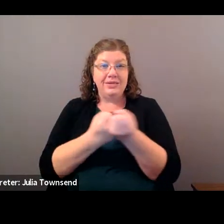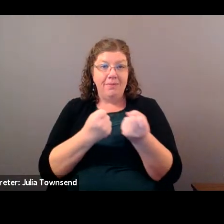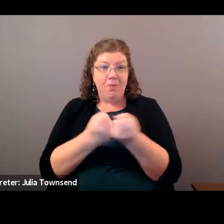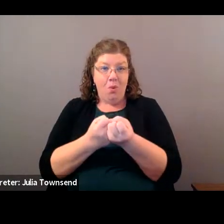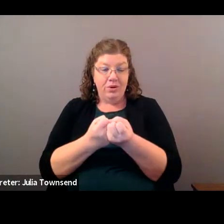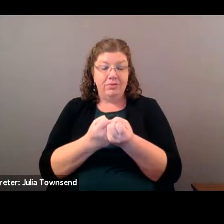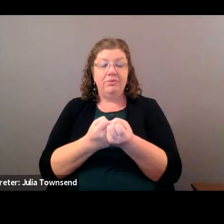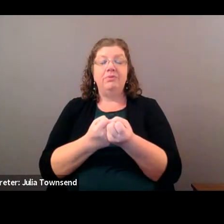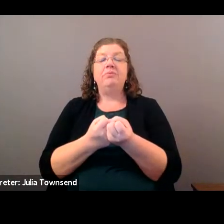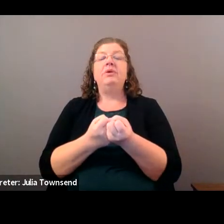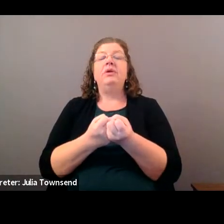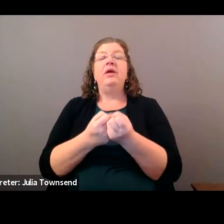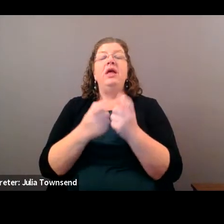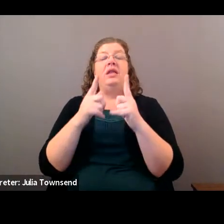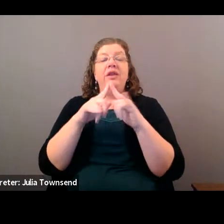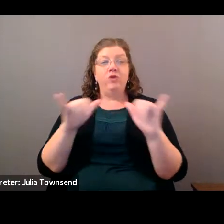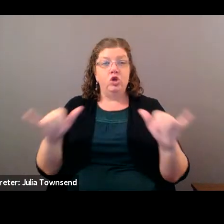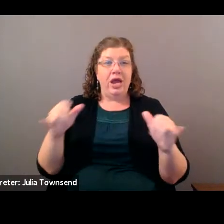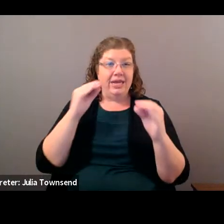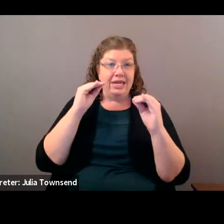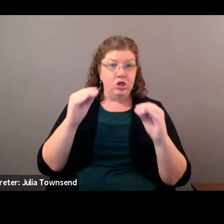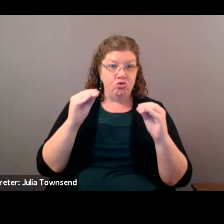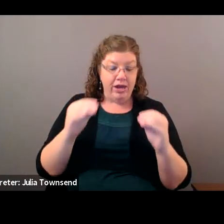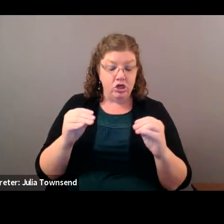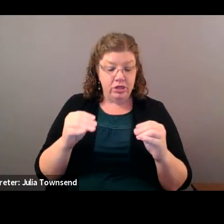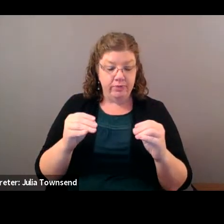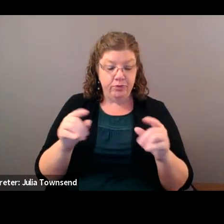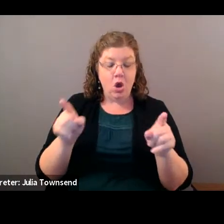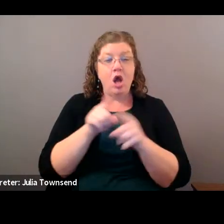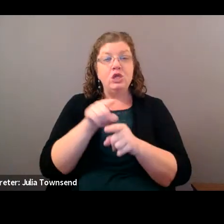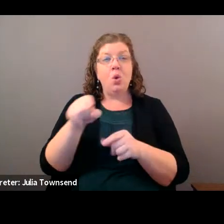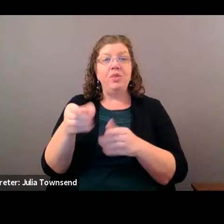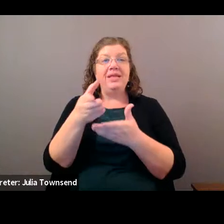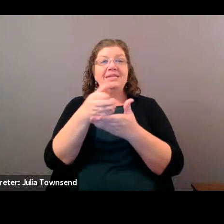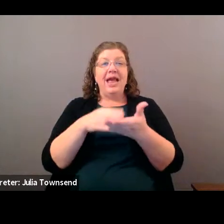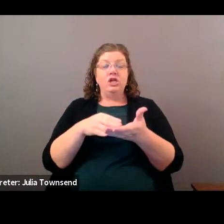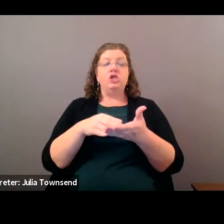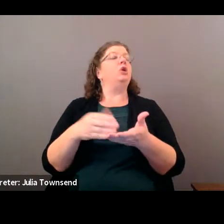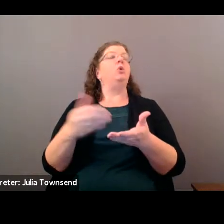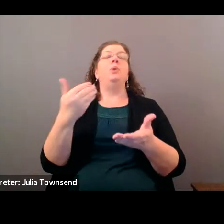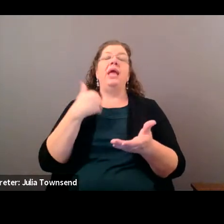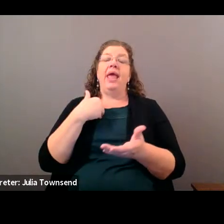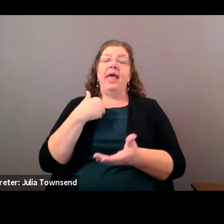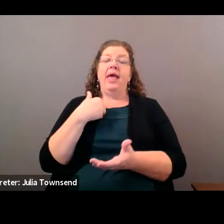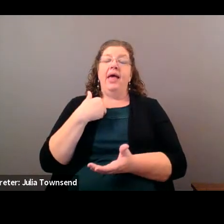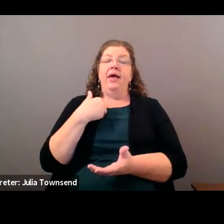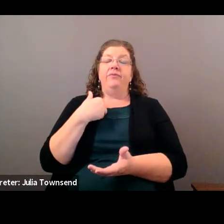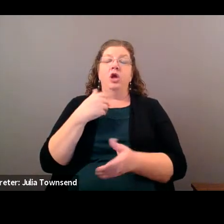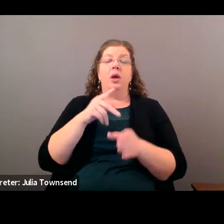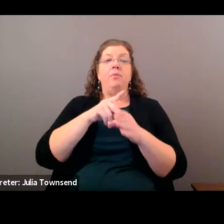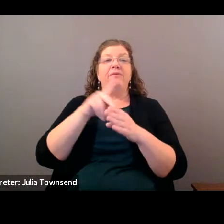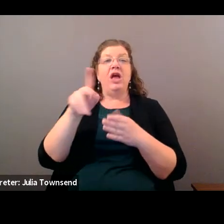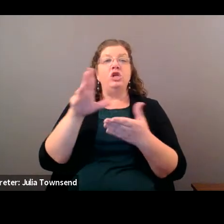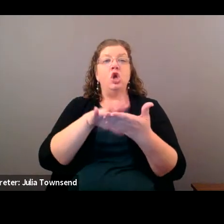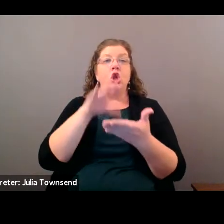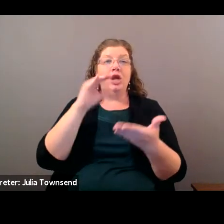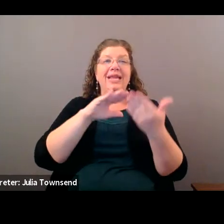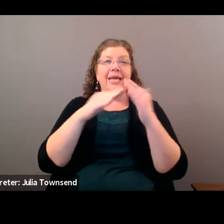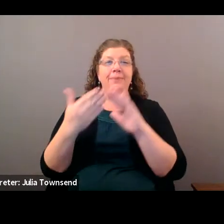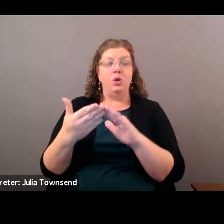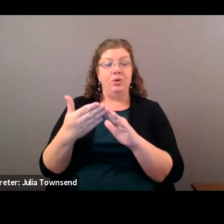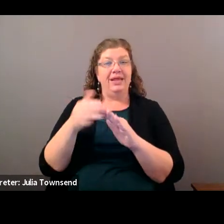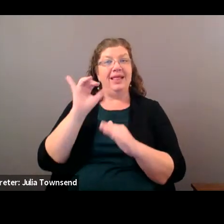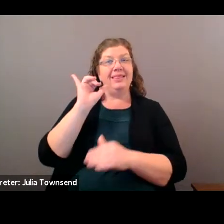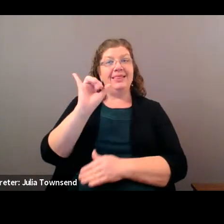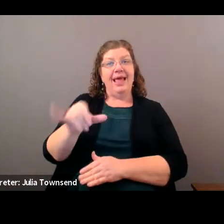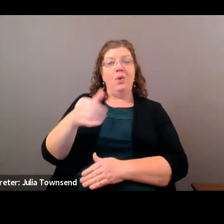differentiated instruction. And also in this section, we have the professional and learning community. That's where we actually have,